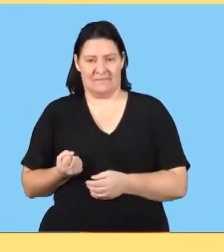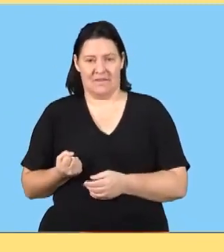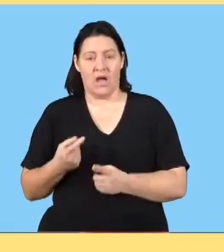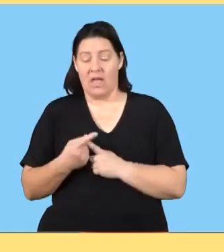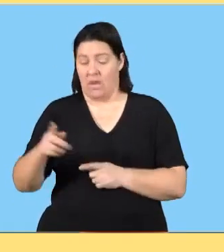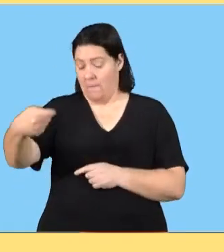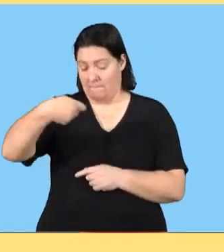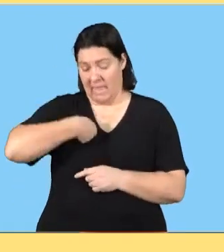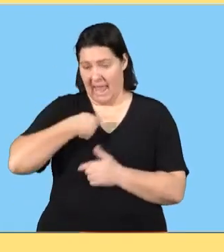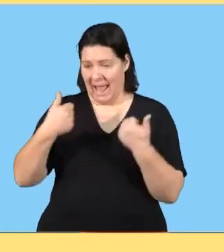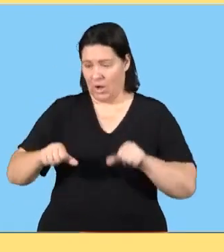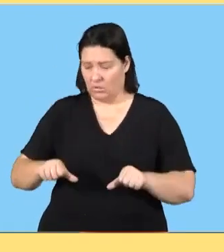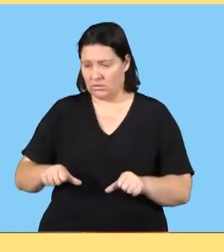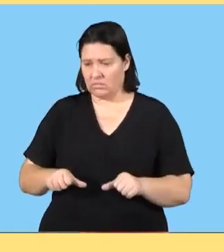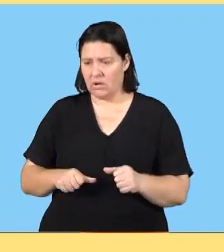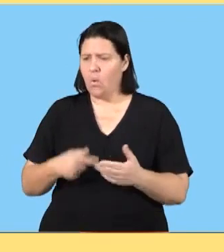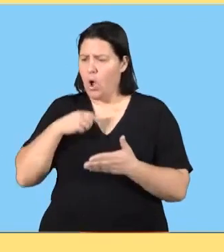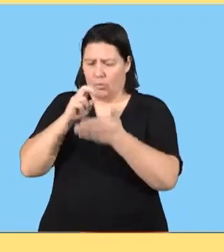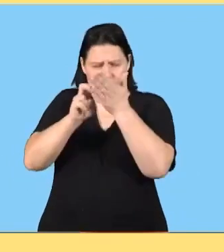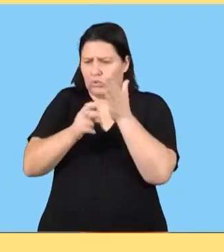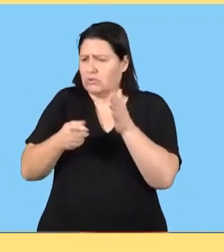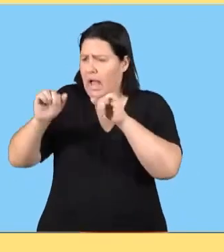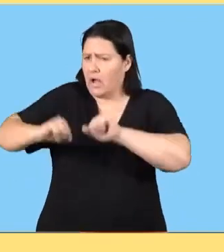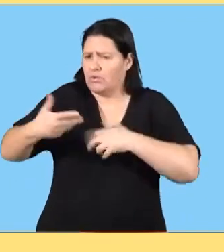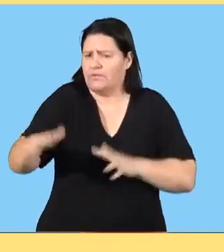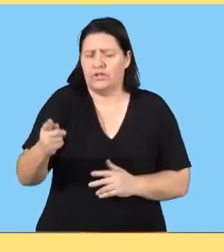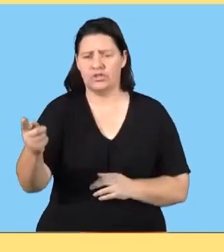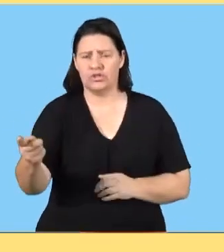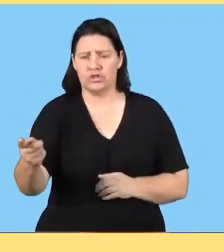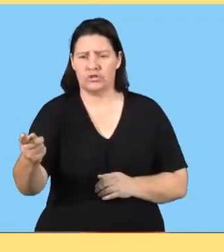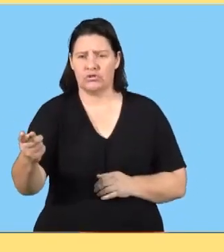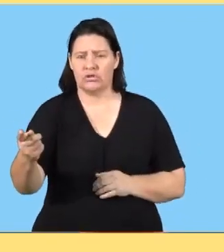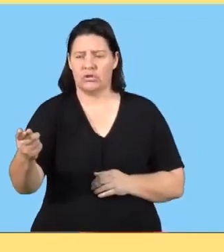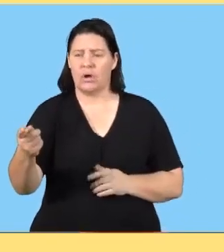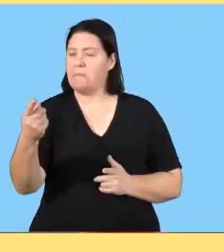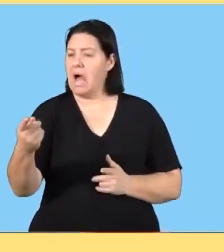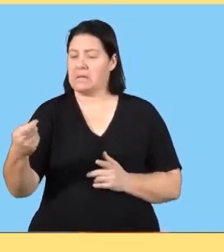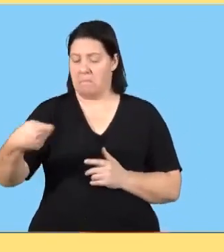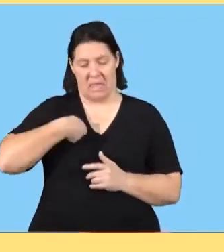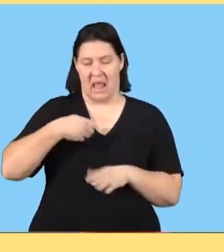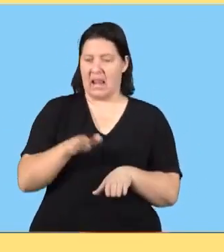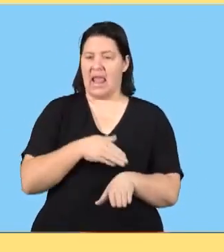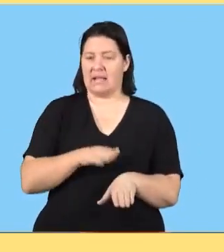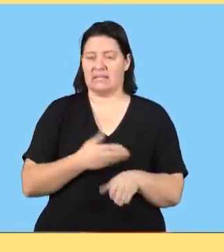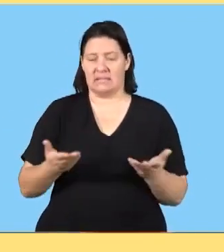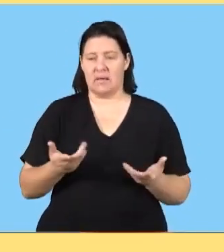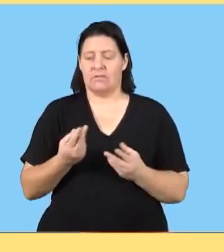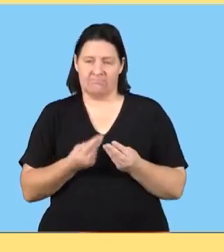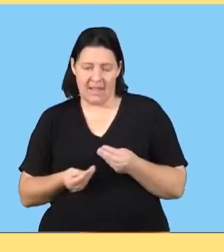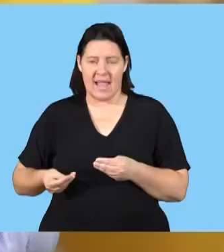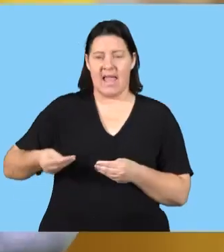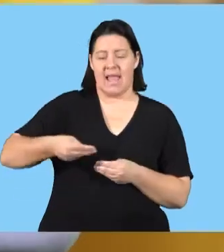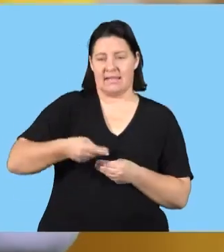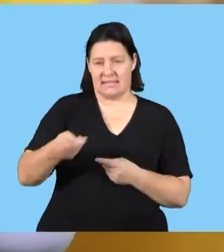does not pay his account according to the credit terms, it is the period that we have given to the debtor to pay the